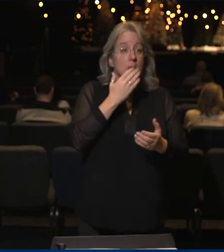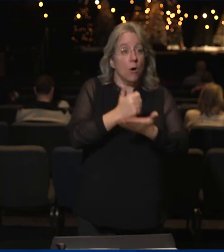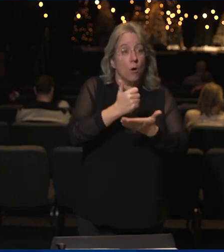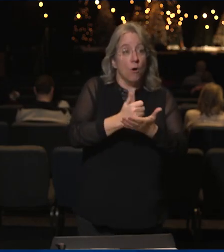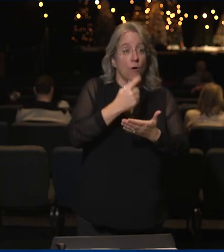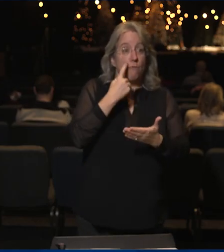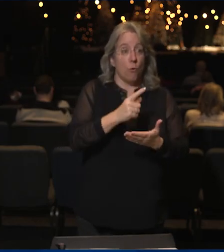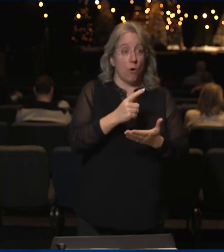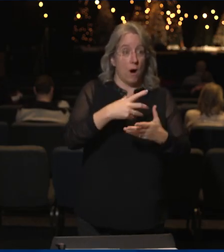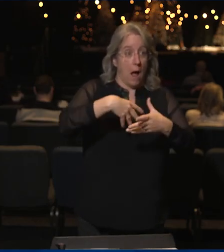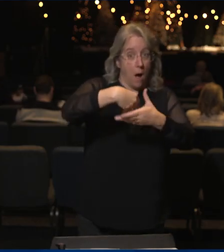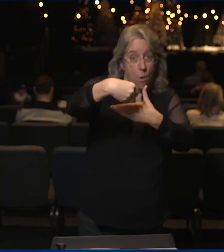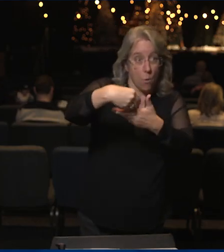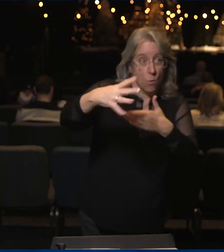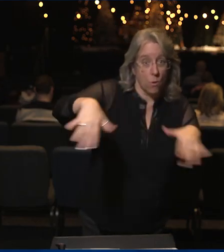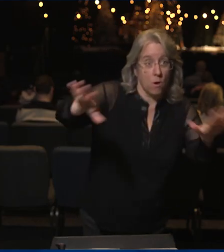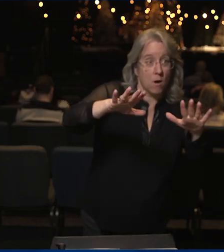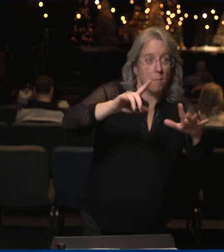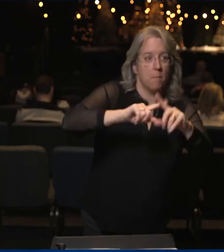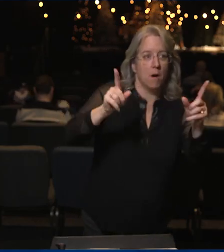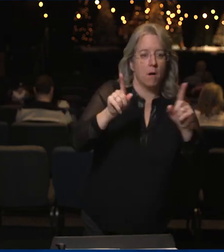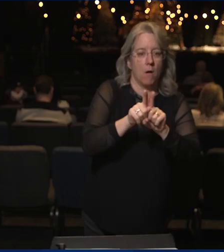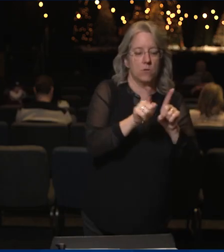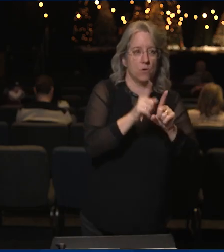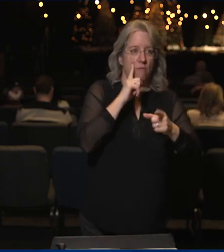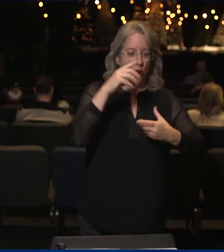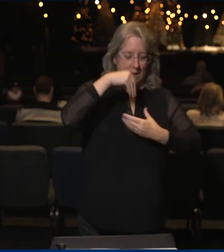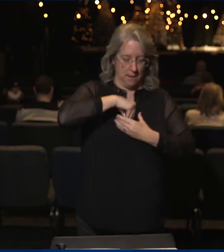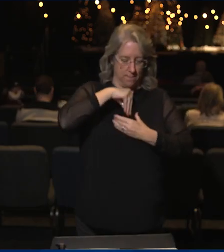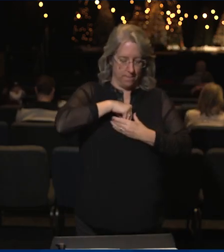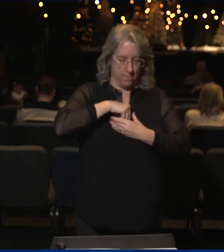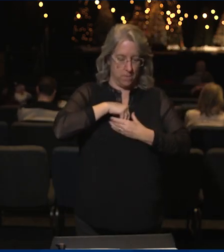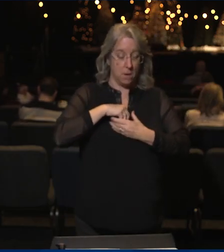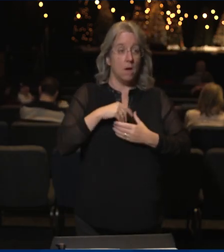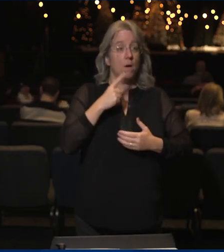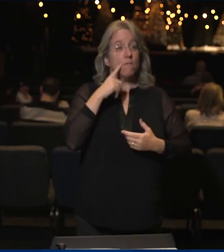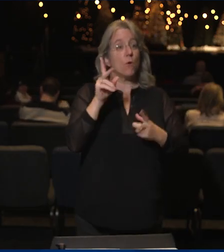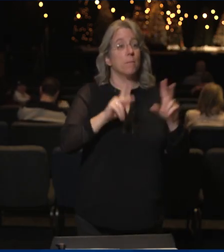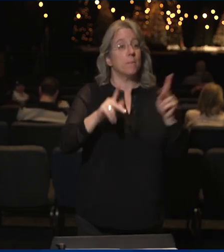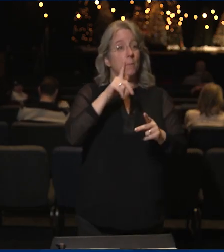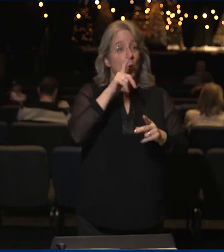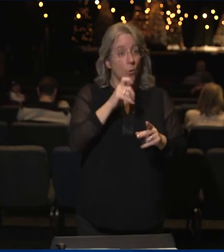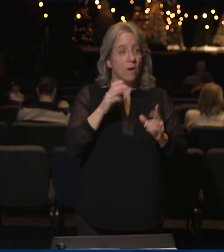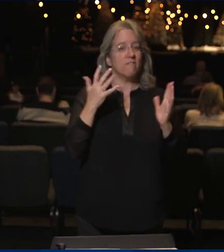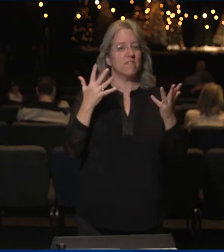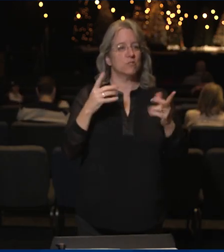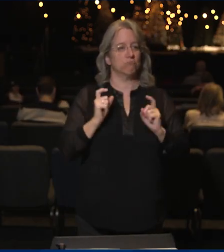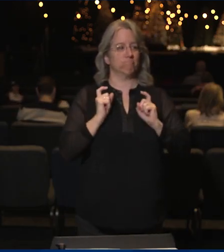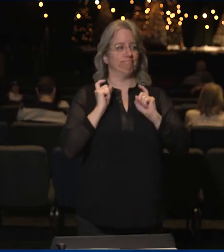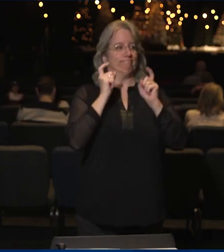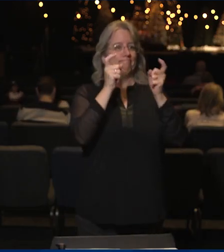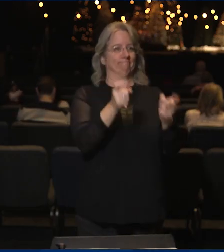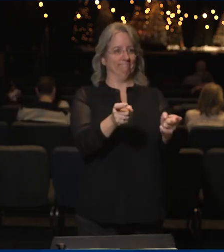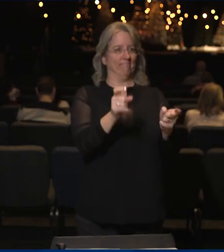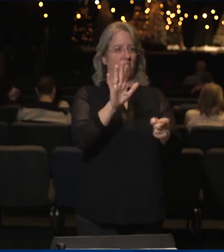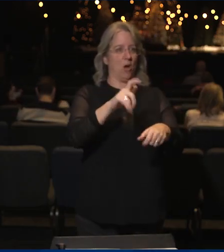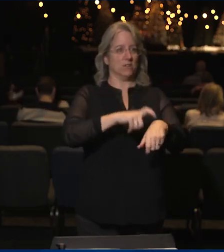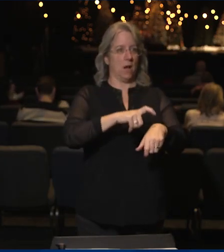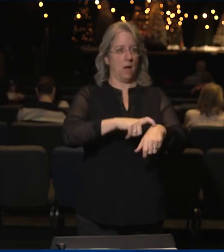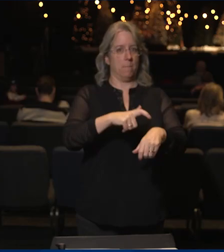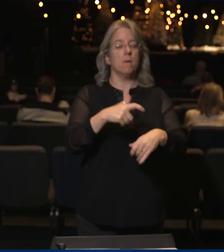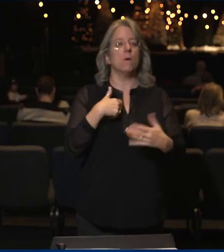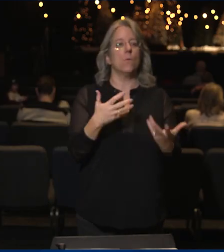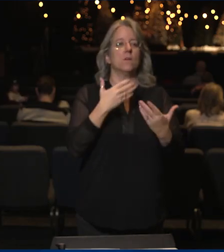really faithfully, especially over this past year, Eric and I are incredibly grateful and wanted to say thank you this morning. That's all right.